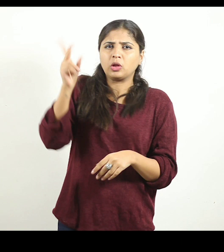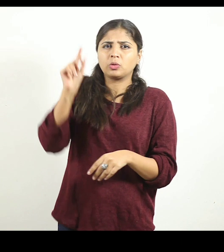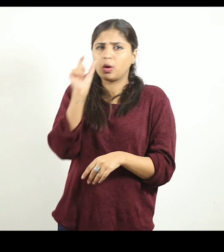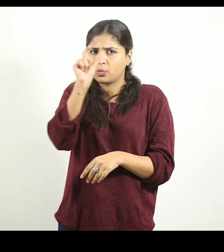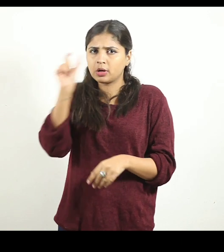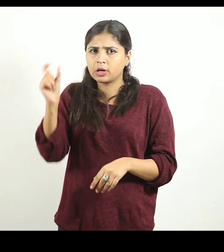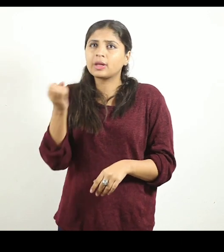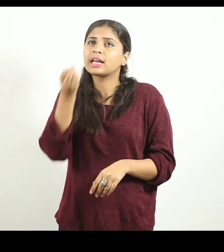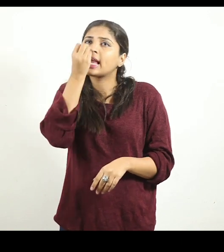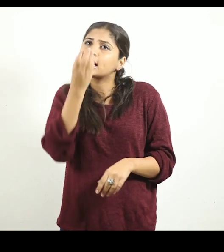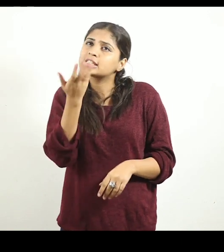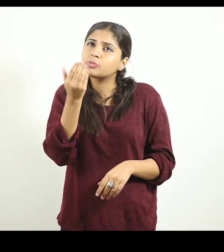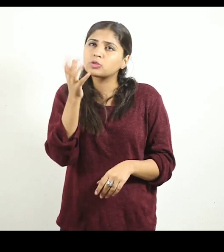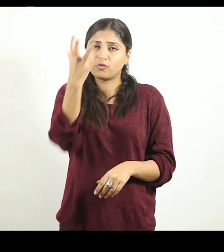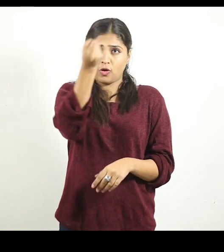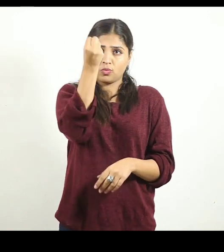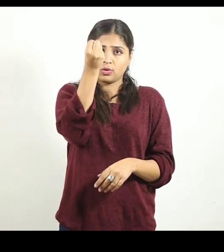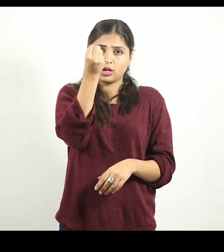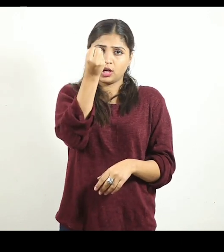using this option.